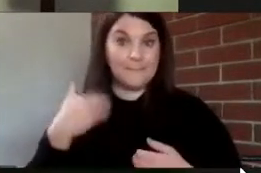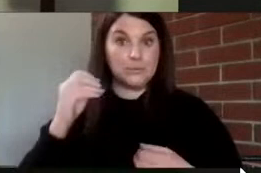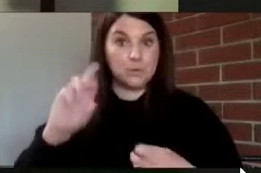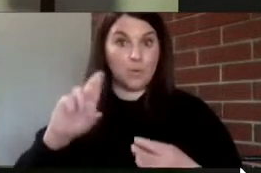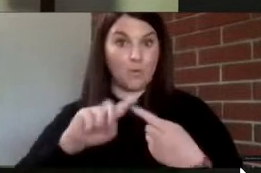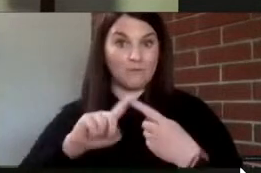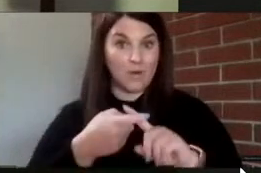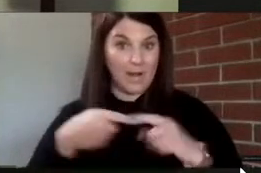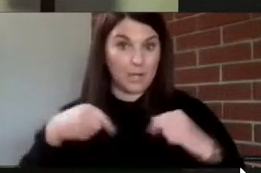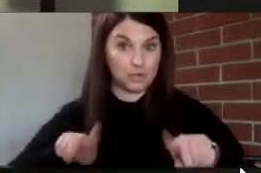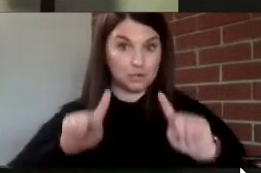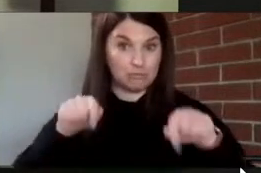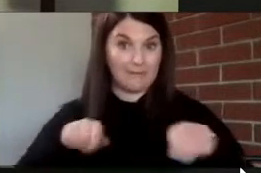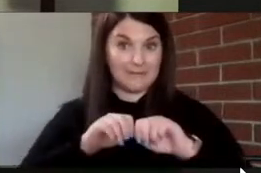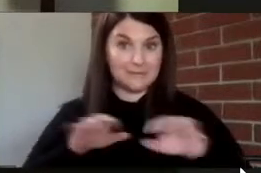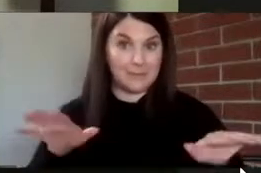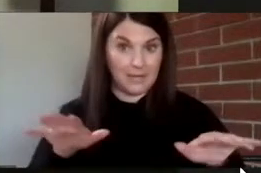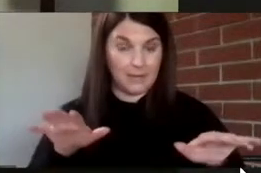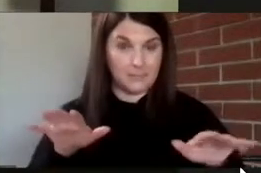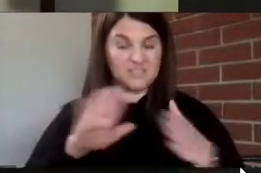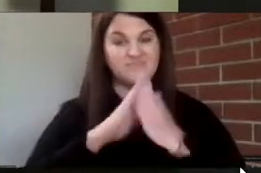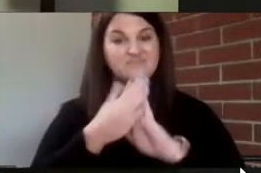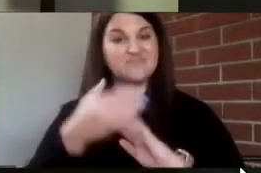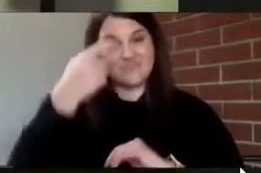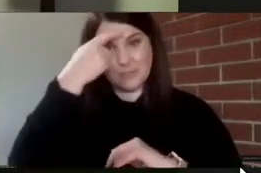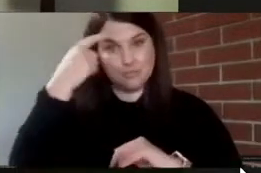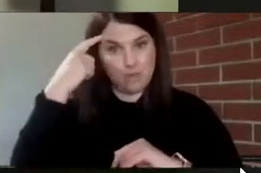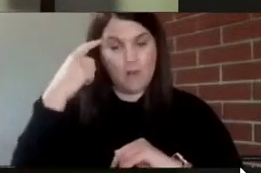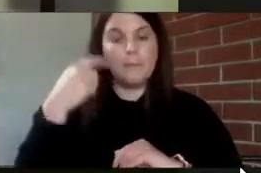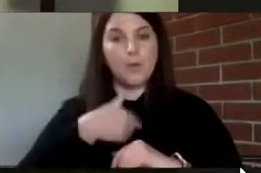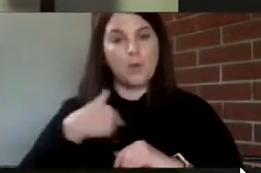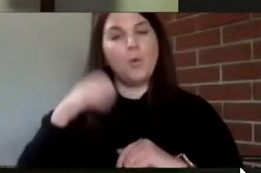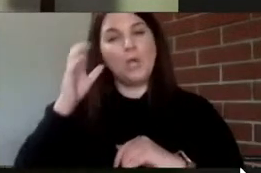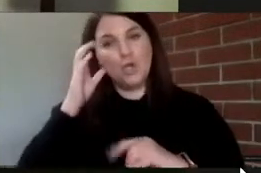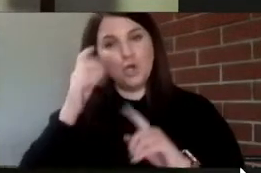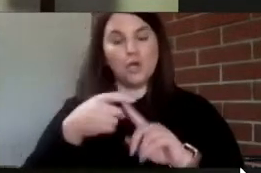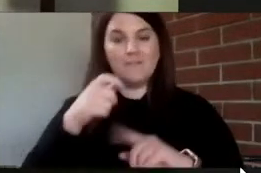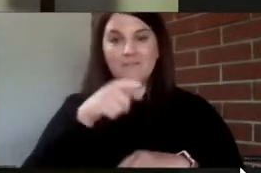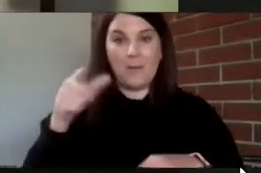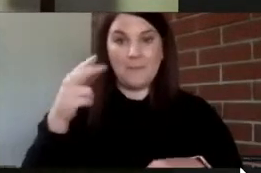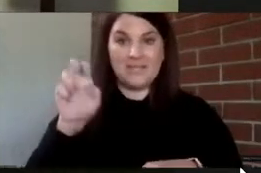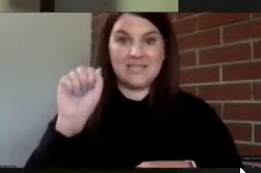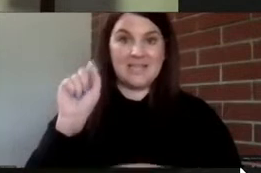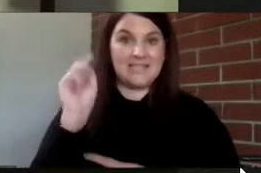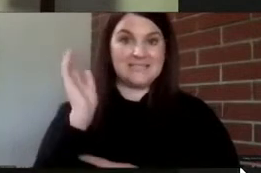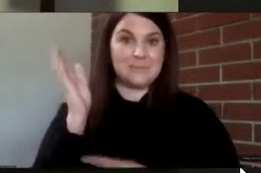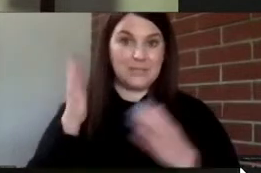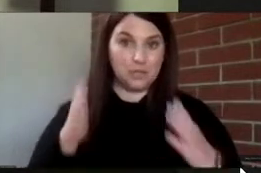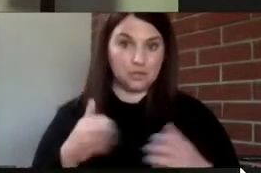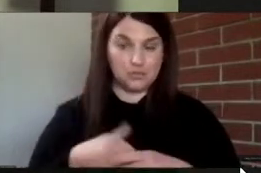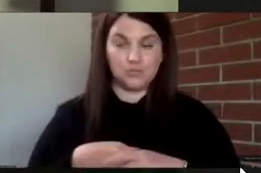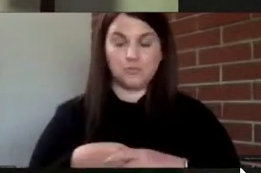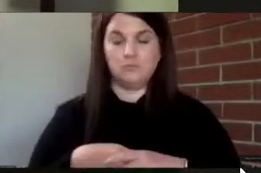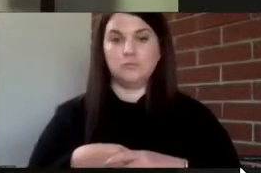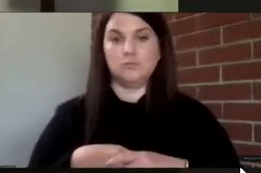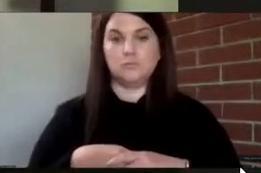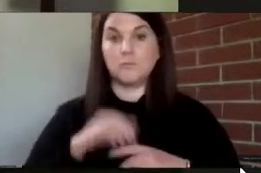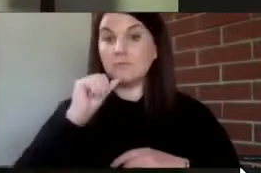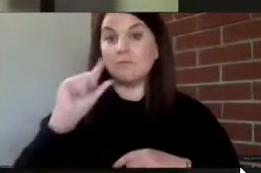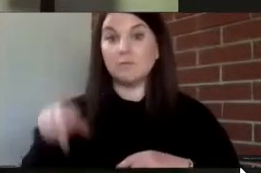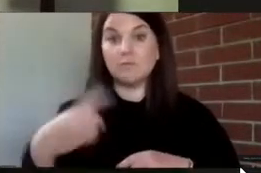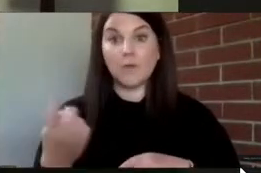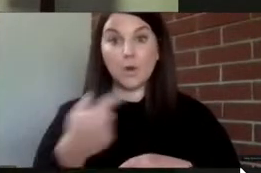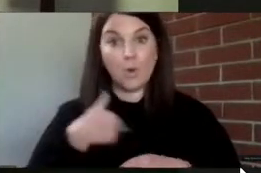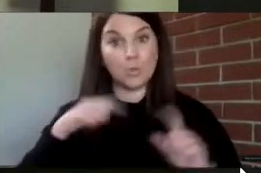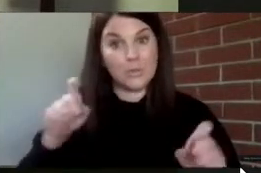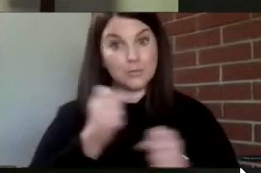friends during this pandemic comes trauma. And we heard that from our guest speakers earlier. Not only do we need to